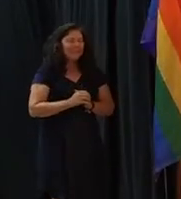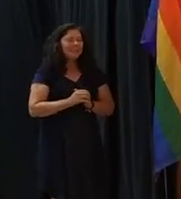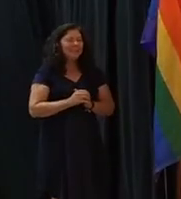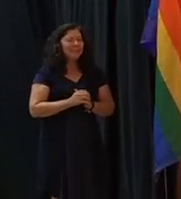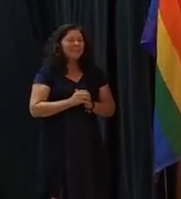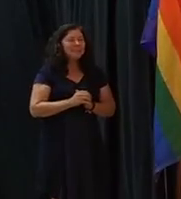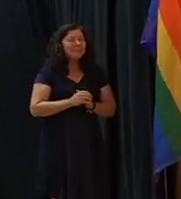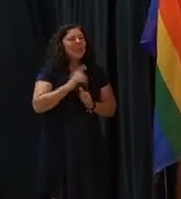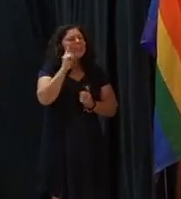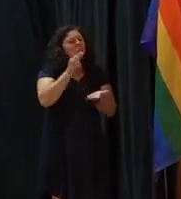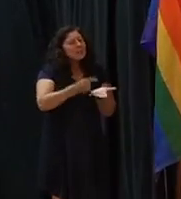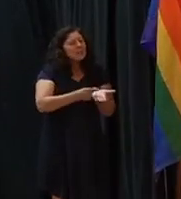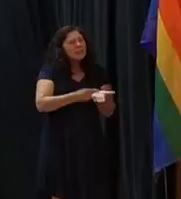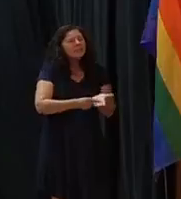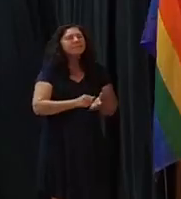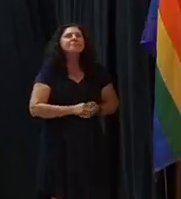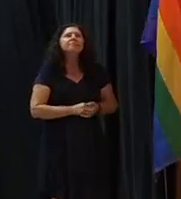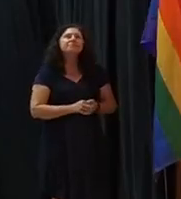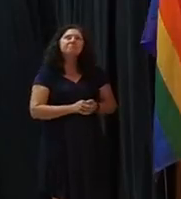think in Uganda,